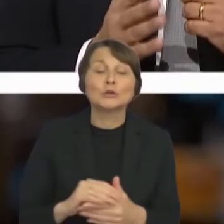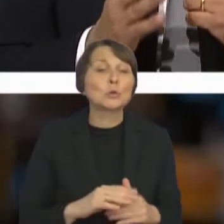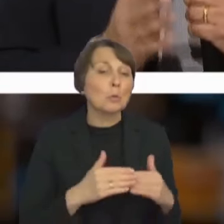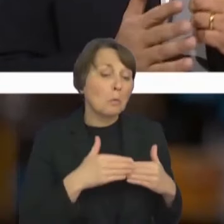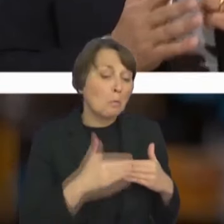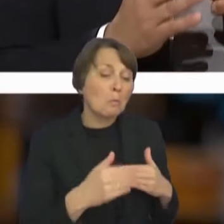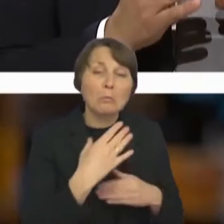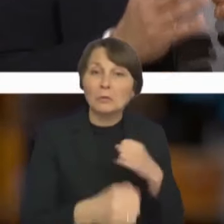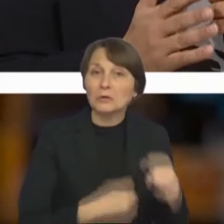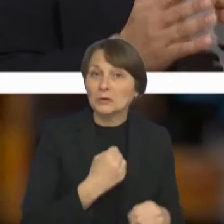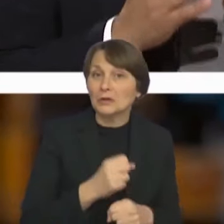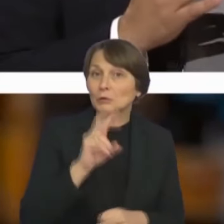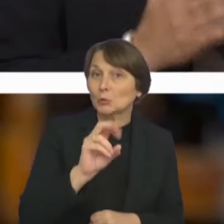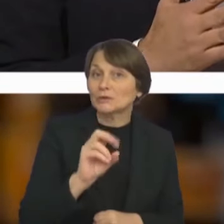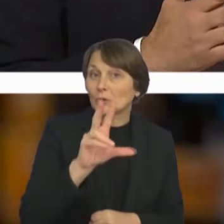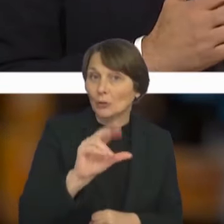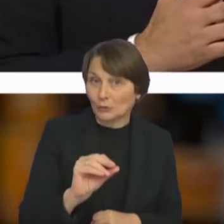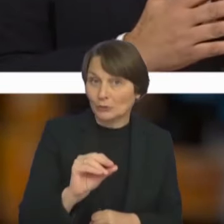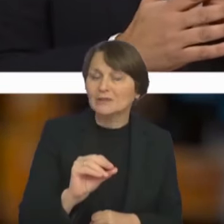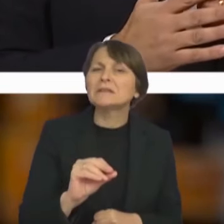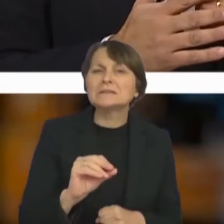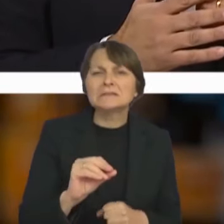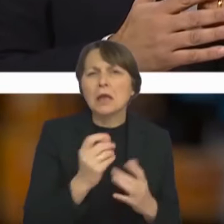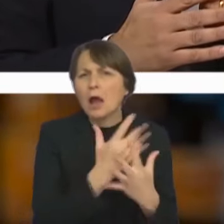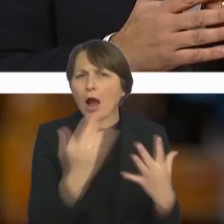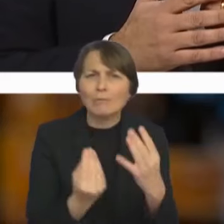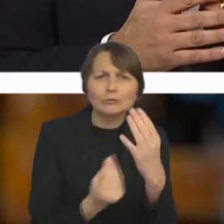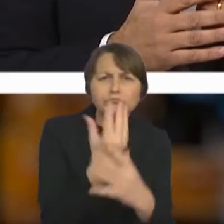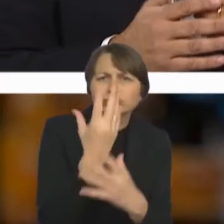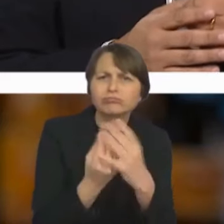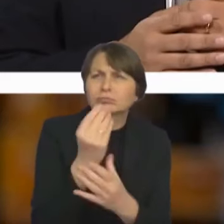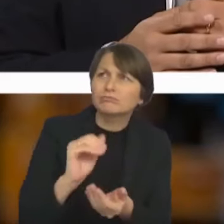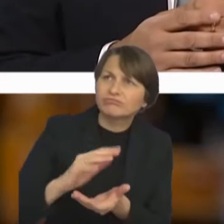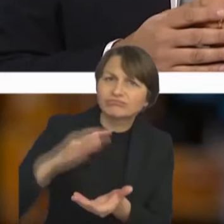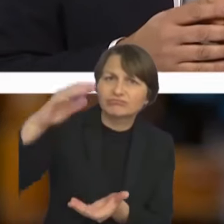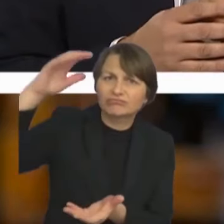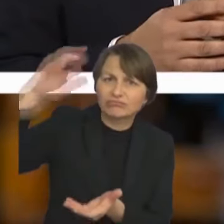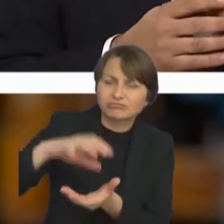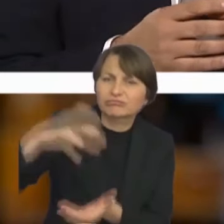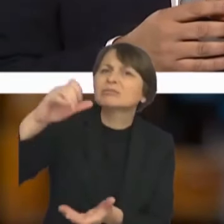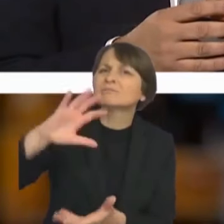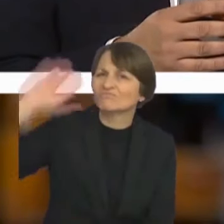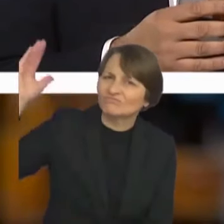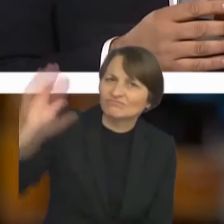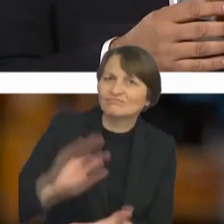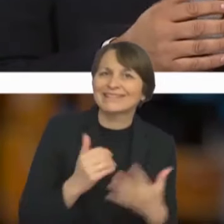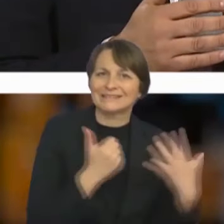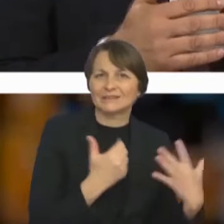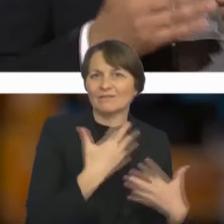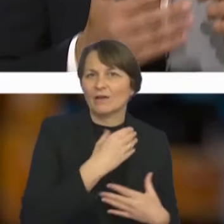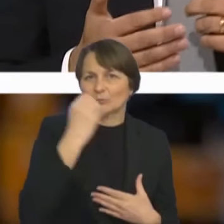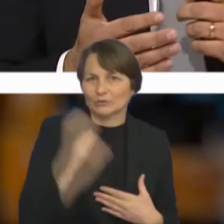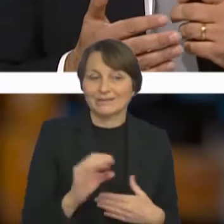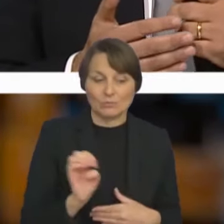of emissions during the usage of the group's vehicles will be reduced by 65% in Europe and